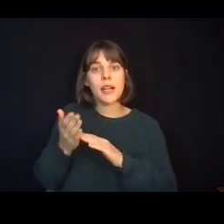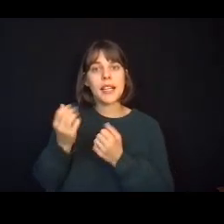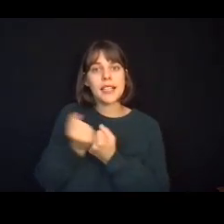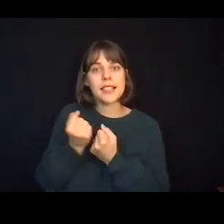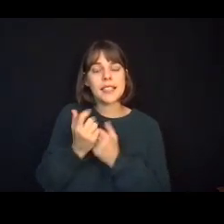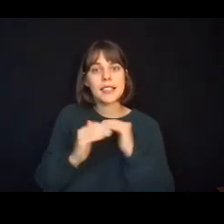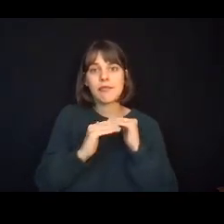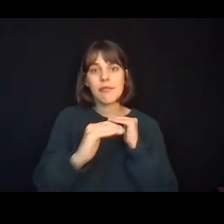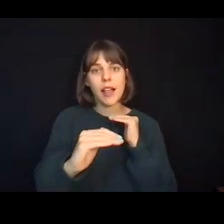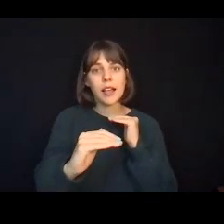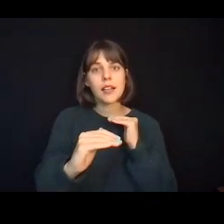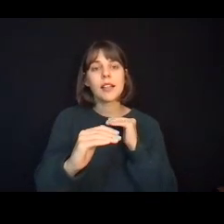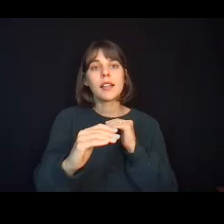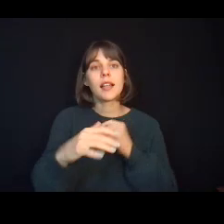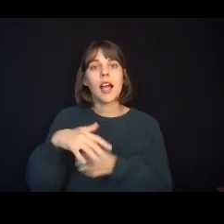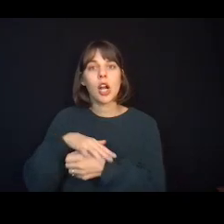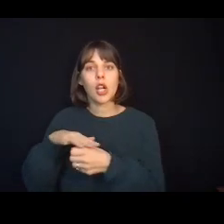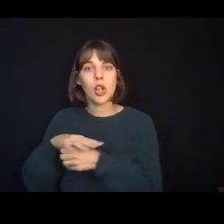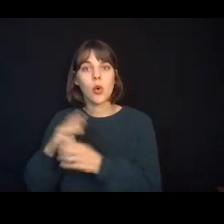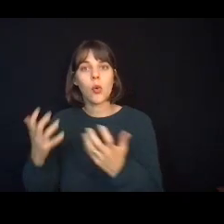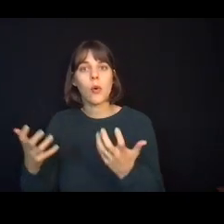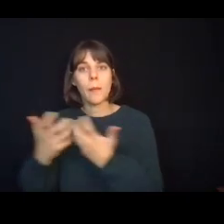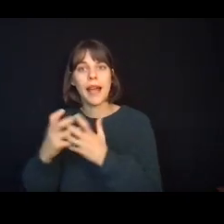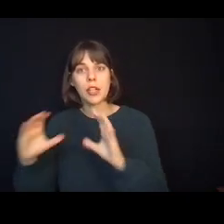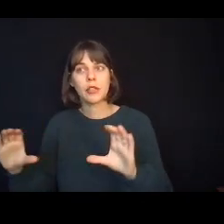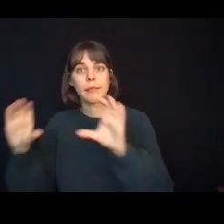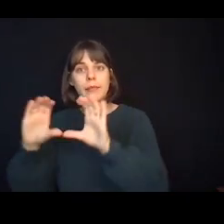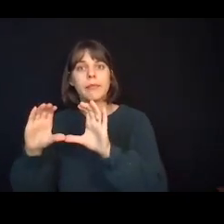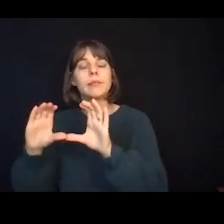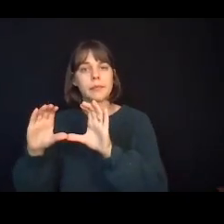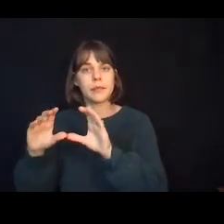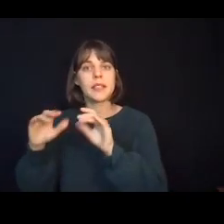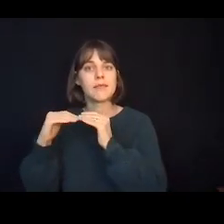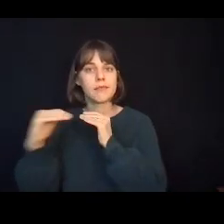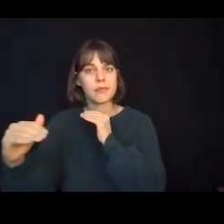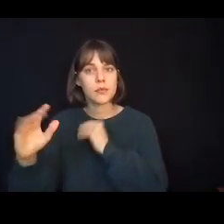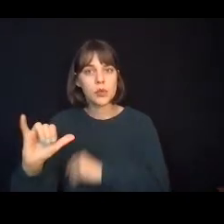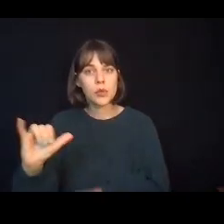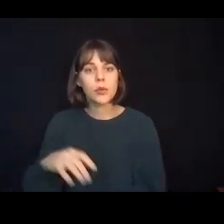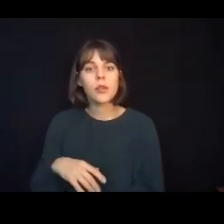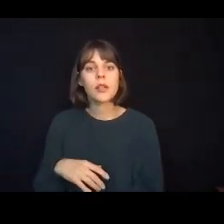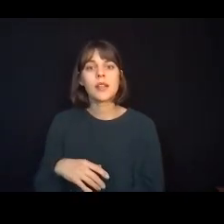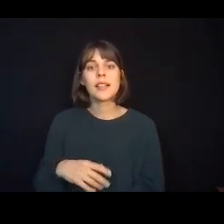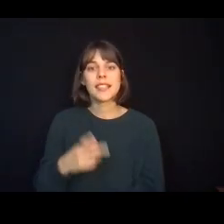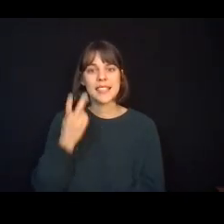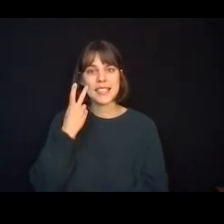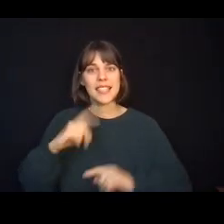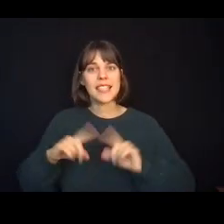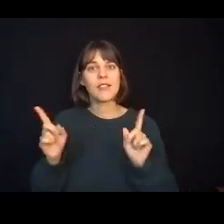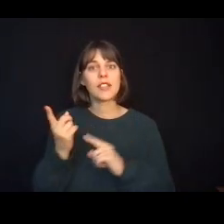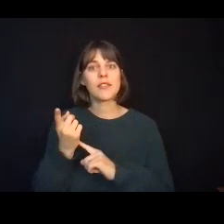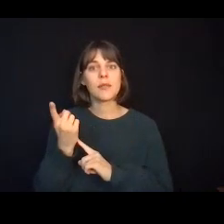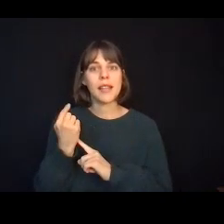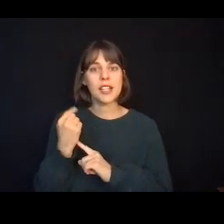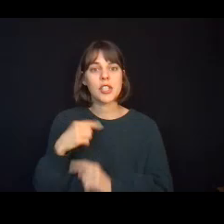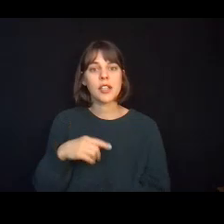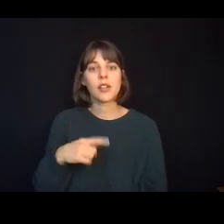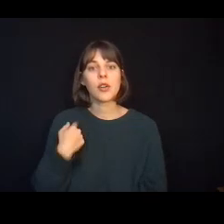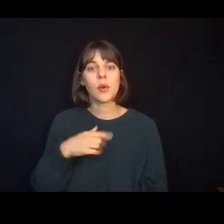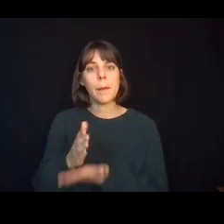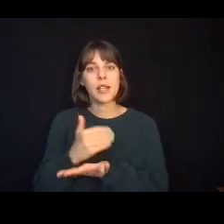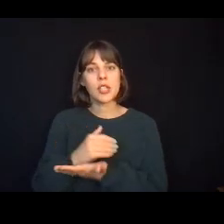Thus, our local match does as well. Our you see the difference from last year is that we budgeted that 50